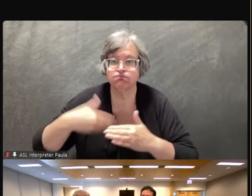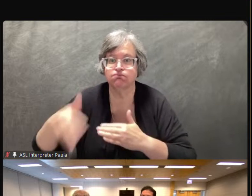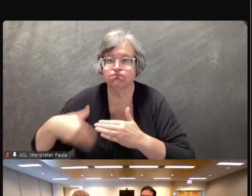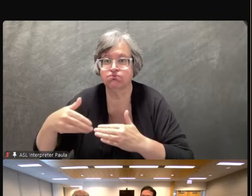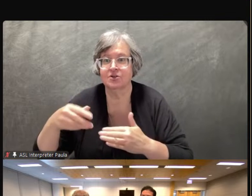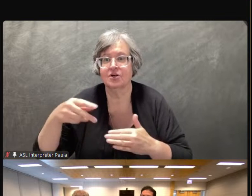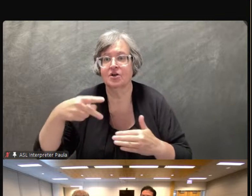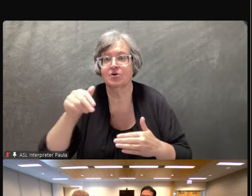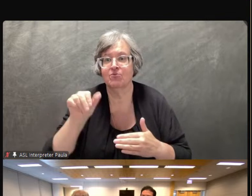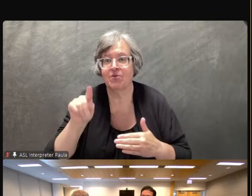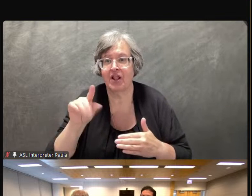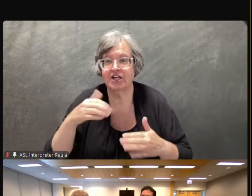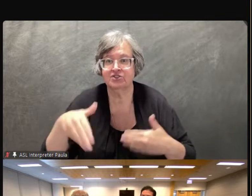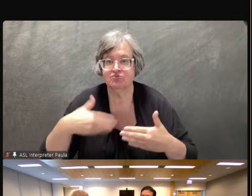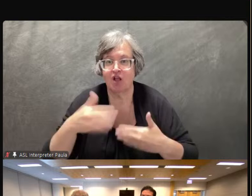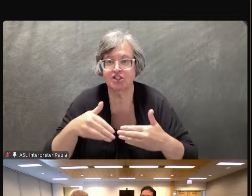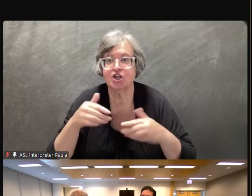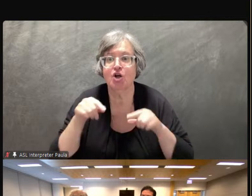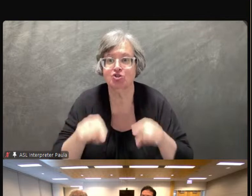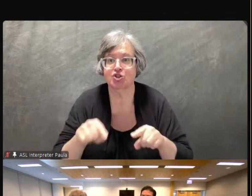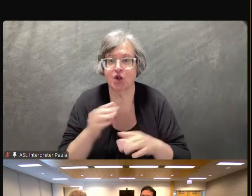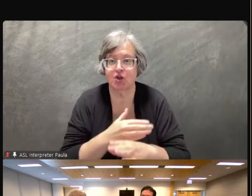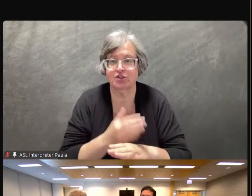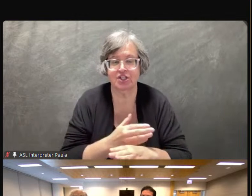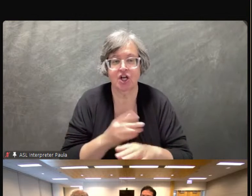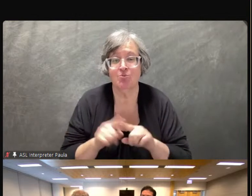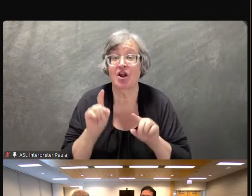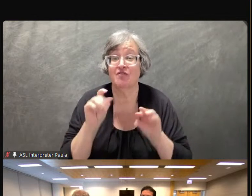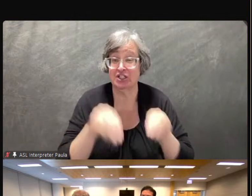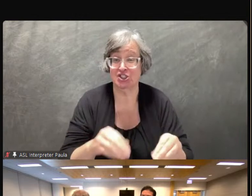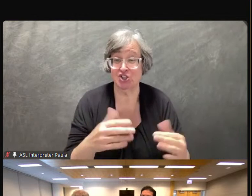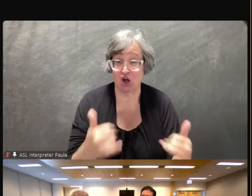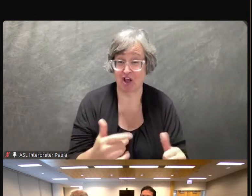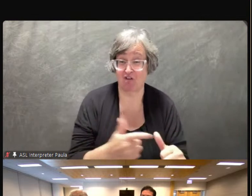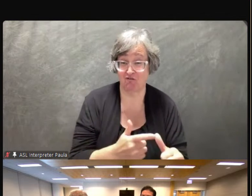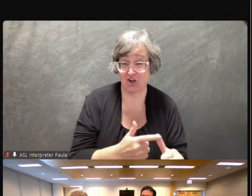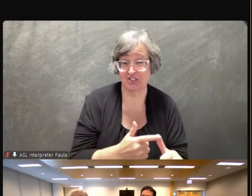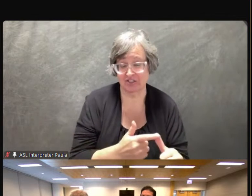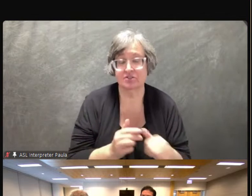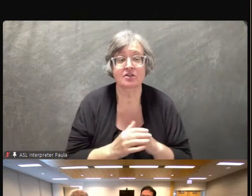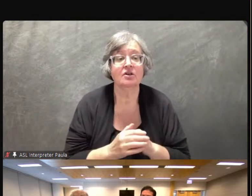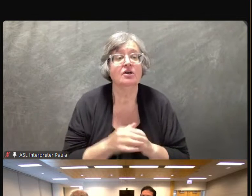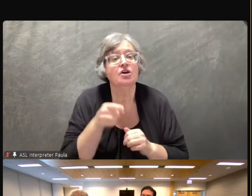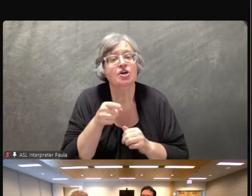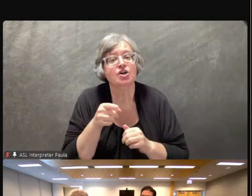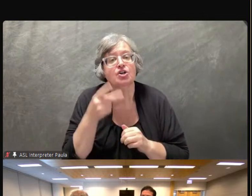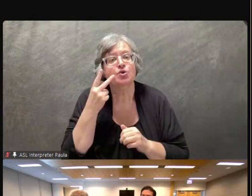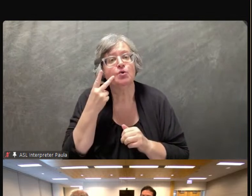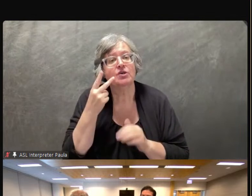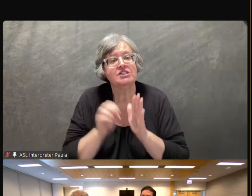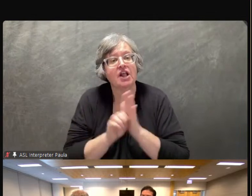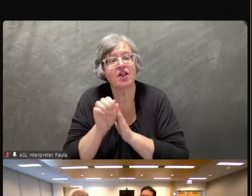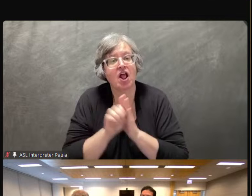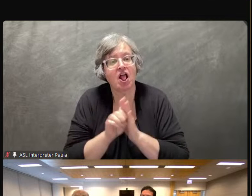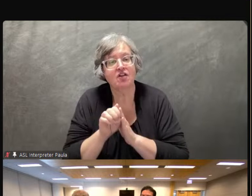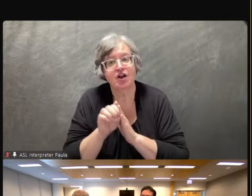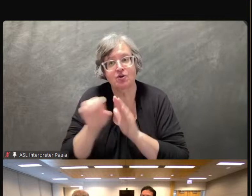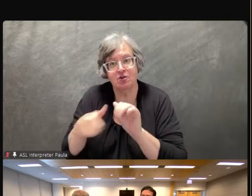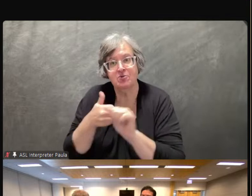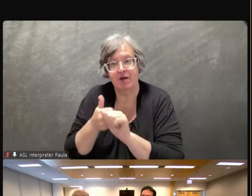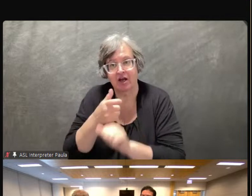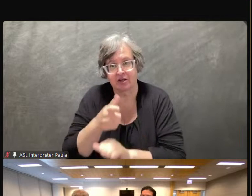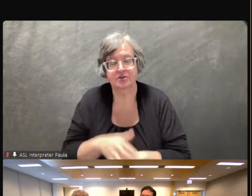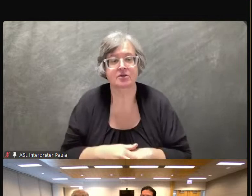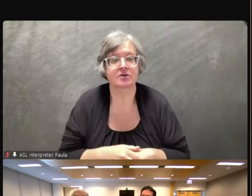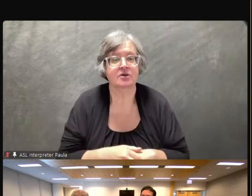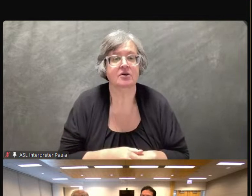tarps to protect them throughout the rest of construction, but they wouldn't be able to be installed otherwise. You can also see that elevator in the background of that photo.